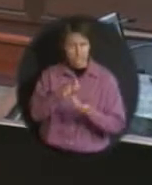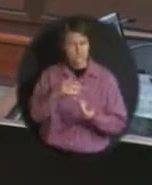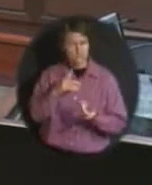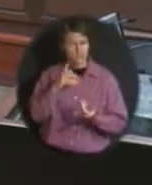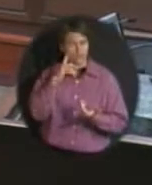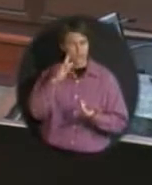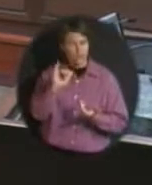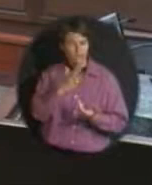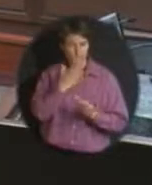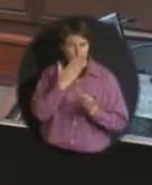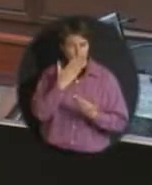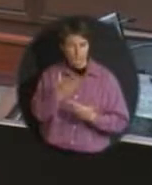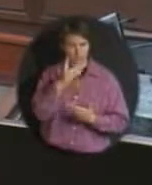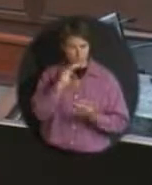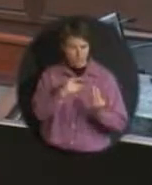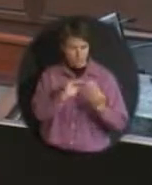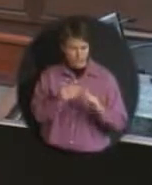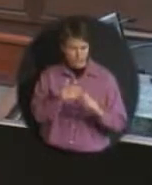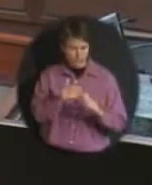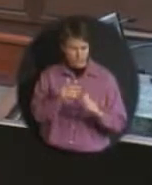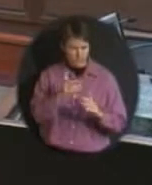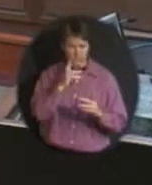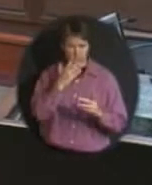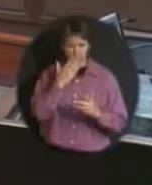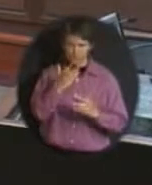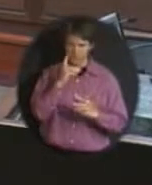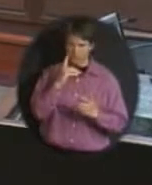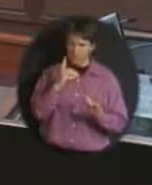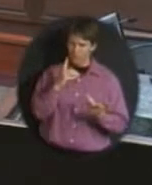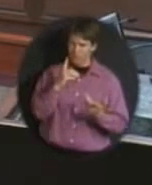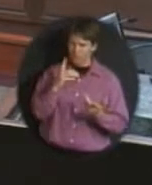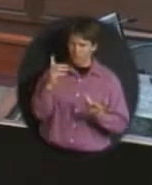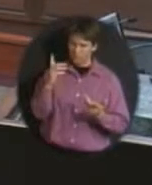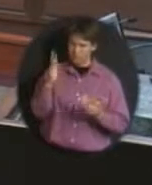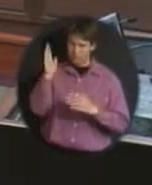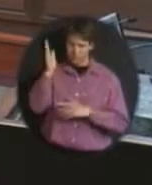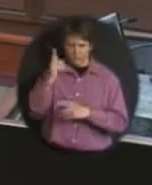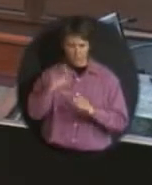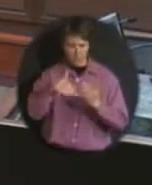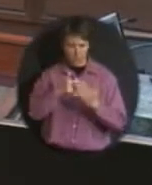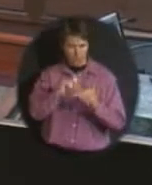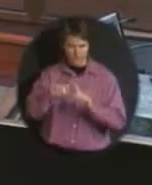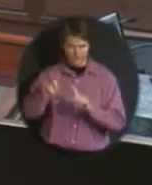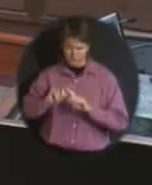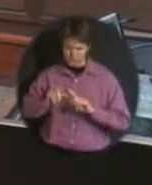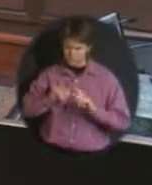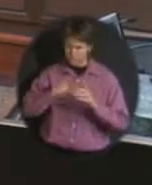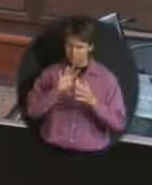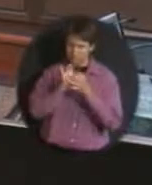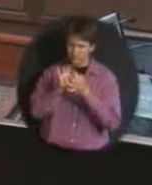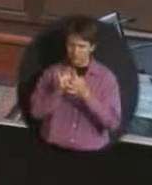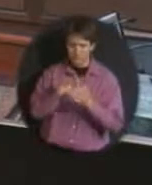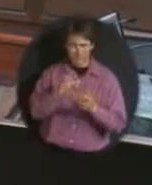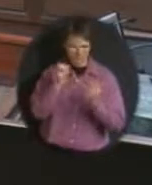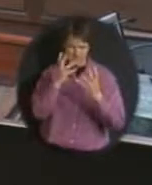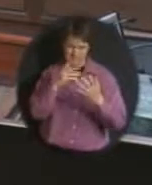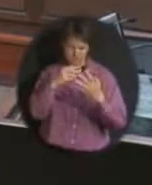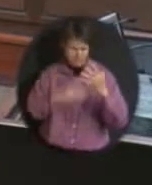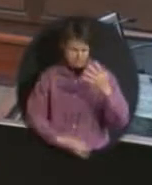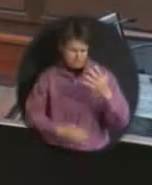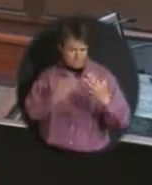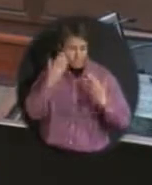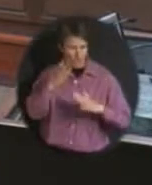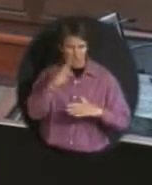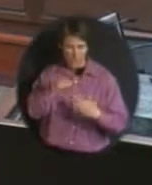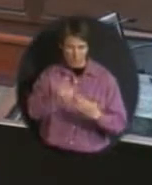good also for the community and a good executive presentation on all the partnerships that are to school districts. There are numerous of them, and I don't know that we can cover them all in one